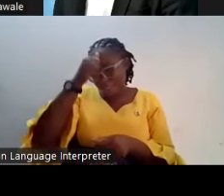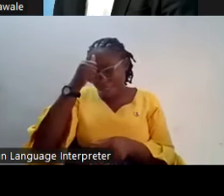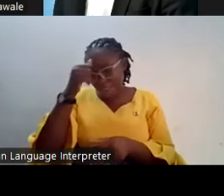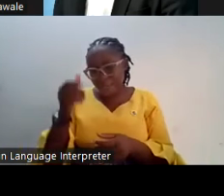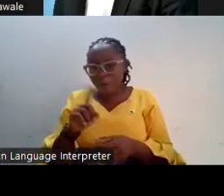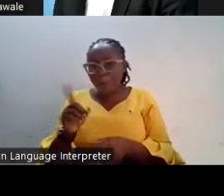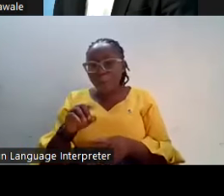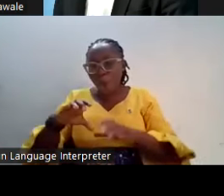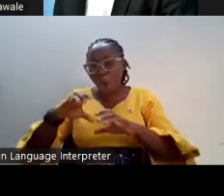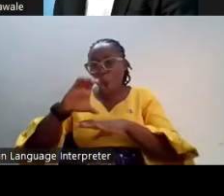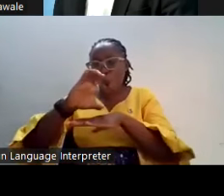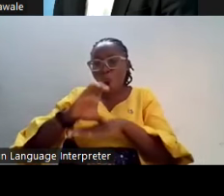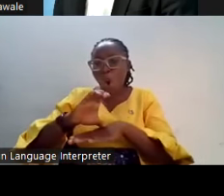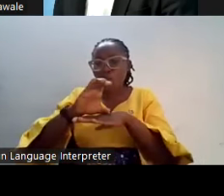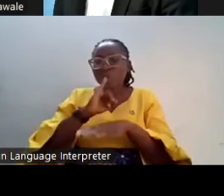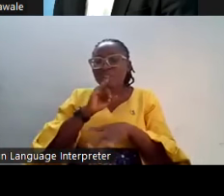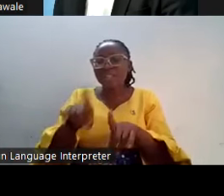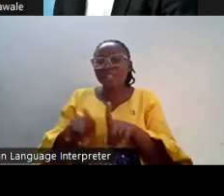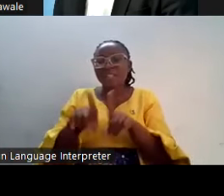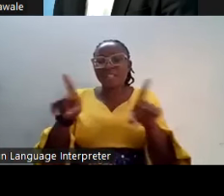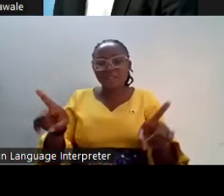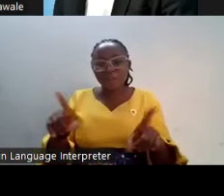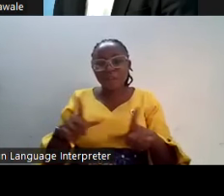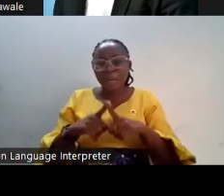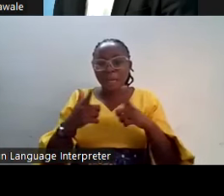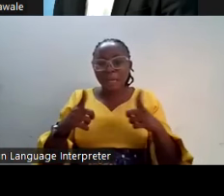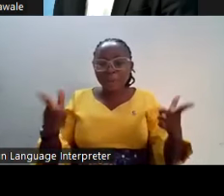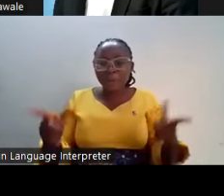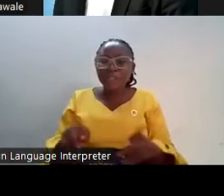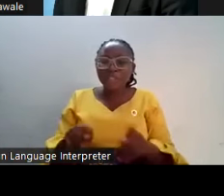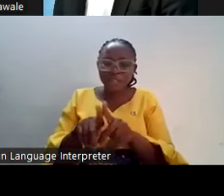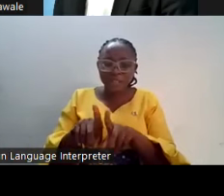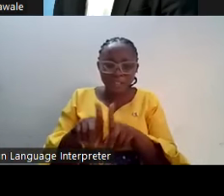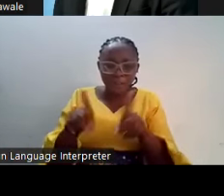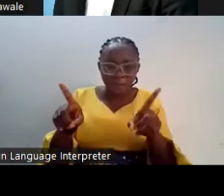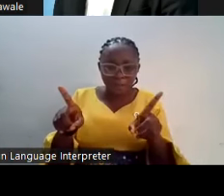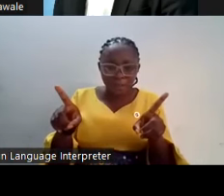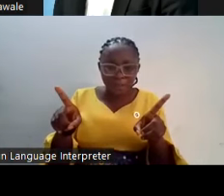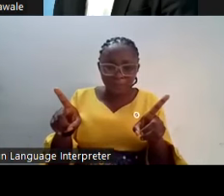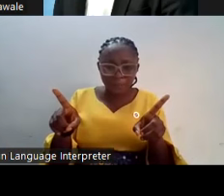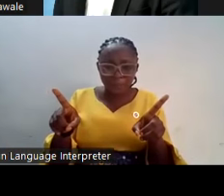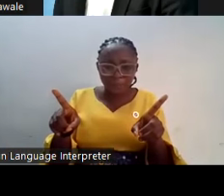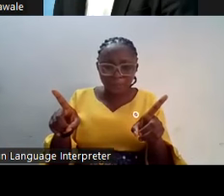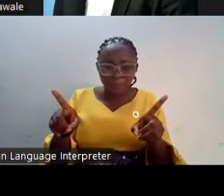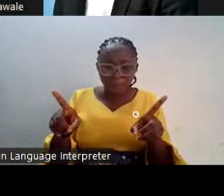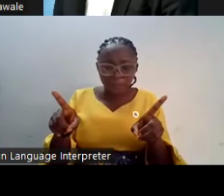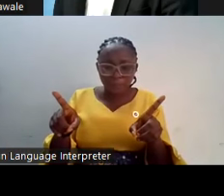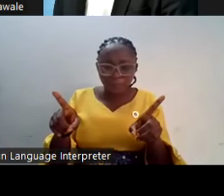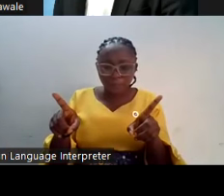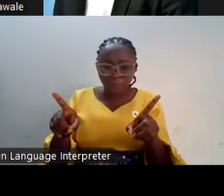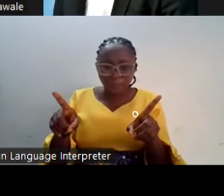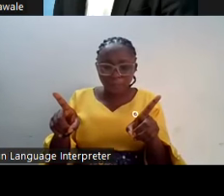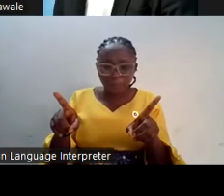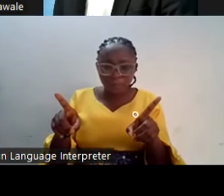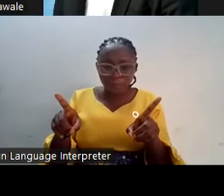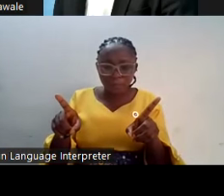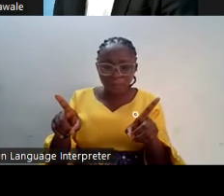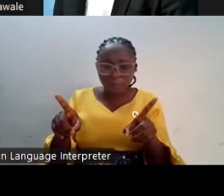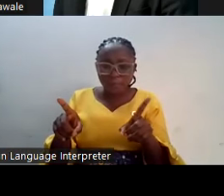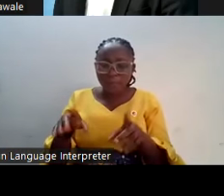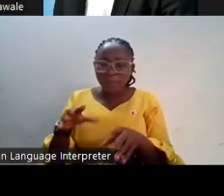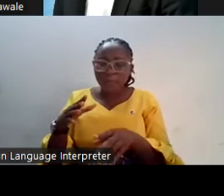And they were language, right? There were tools in English language, where some of us students could speak English fluently,